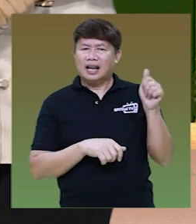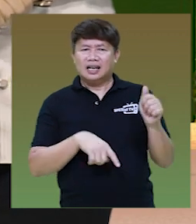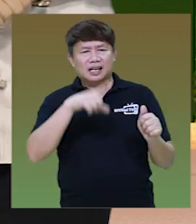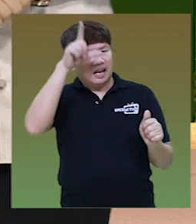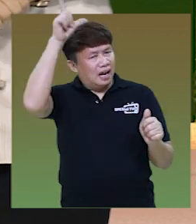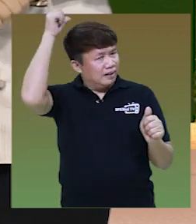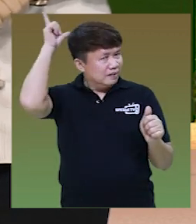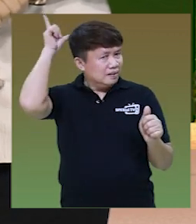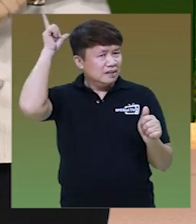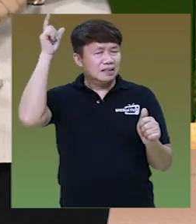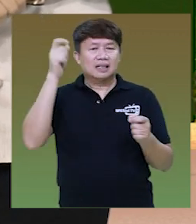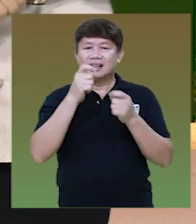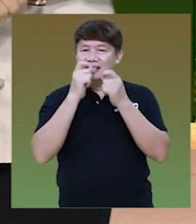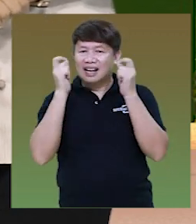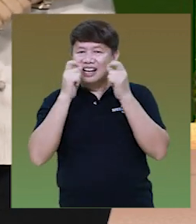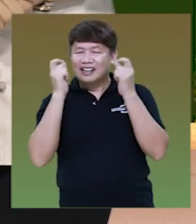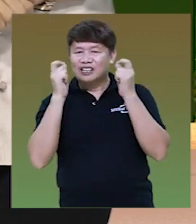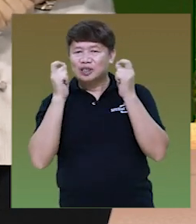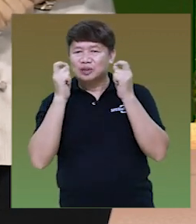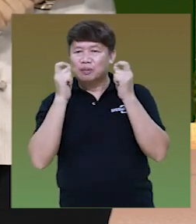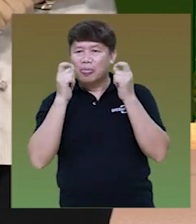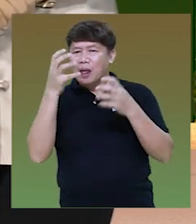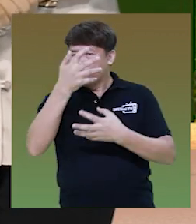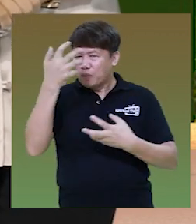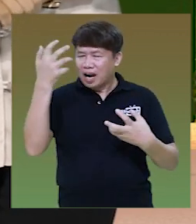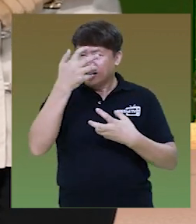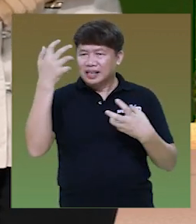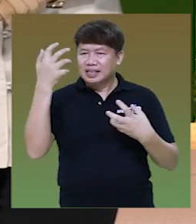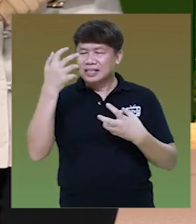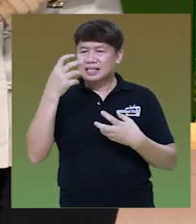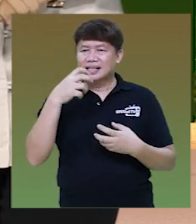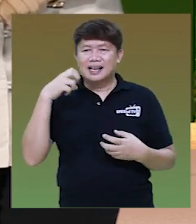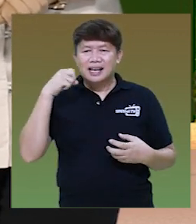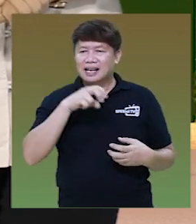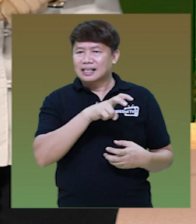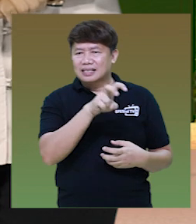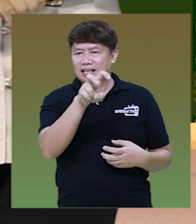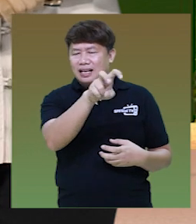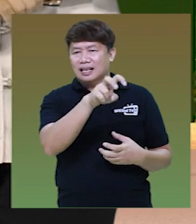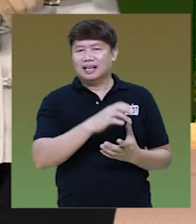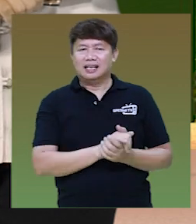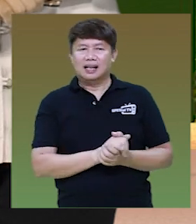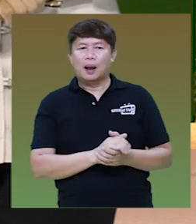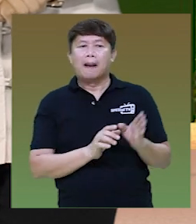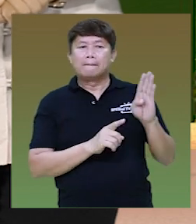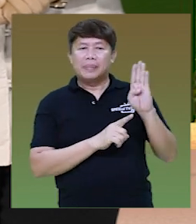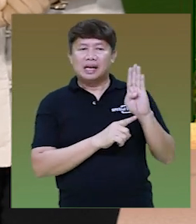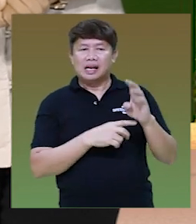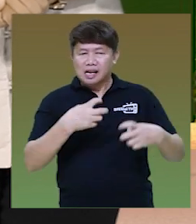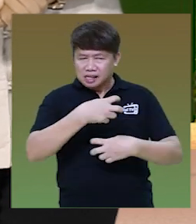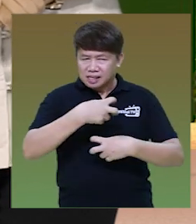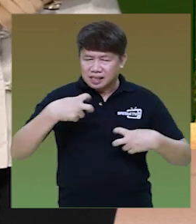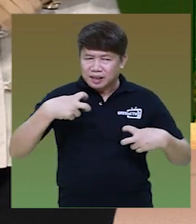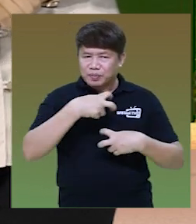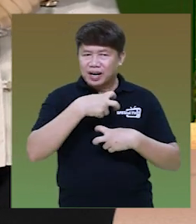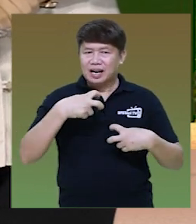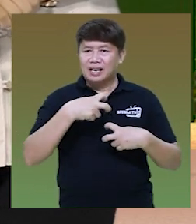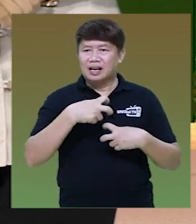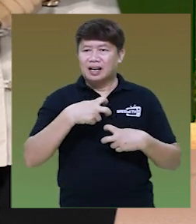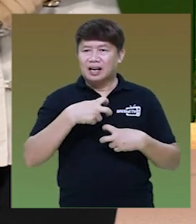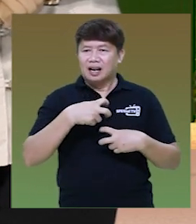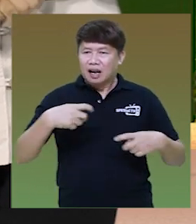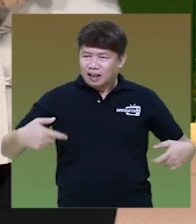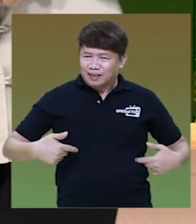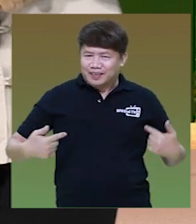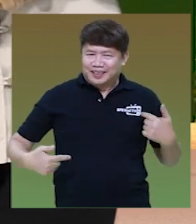Lions, tigers, monkeys, and snakes. B. Zebra,